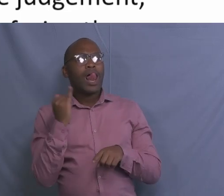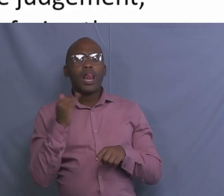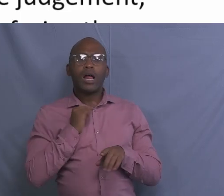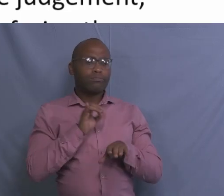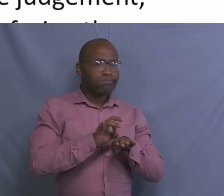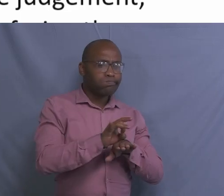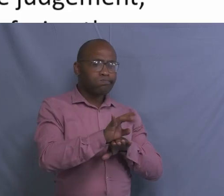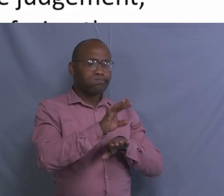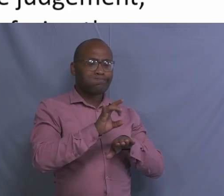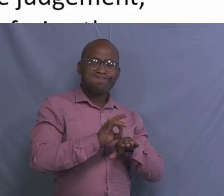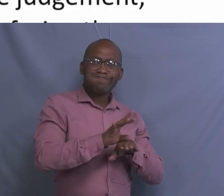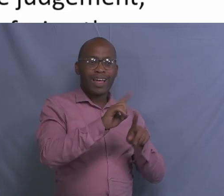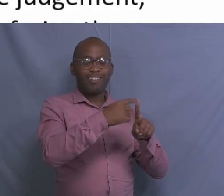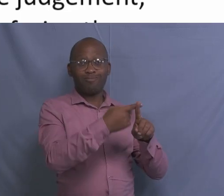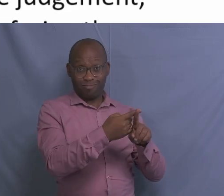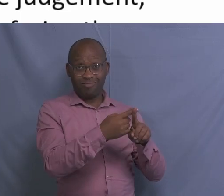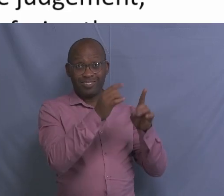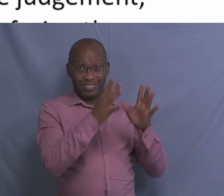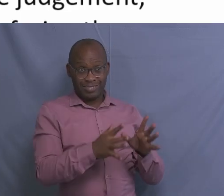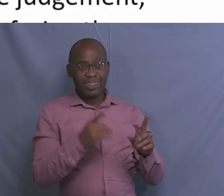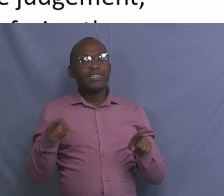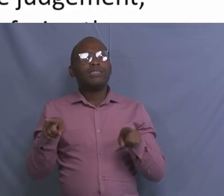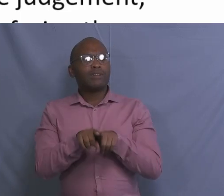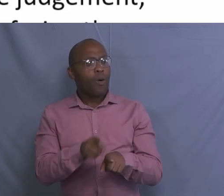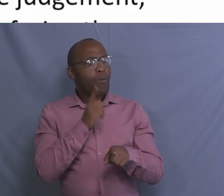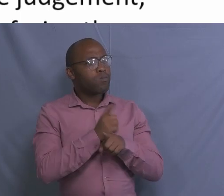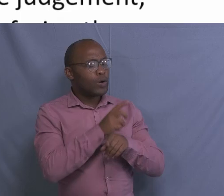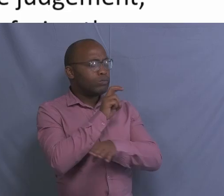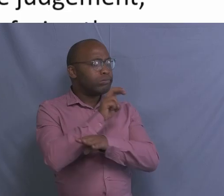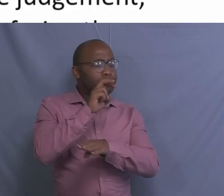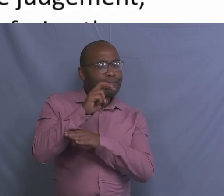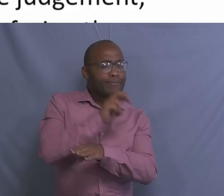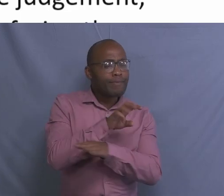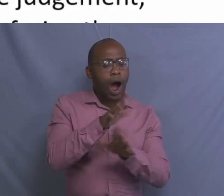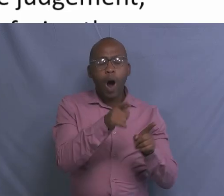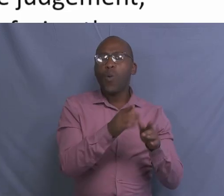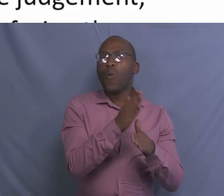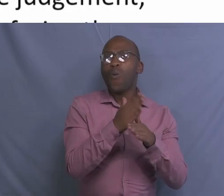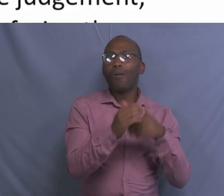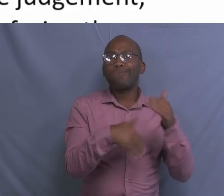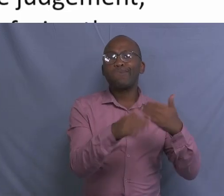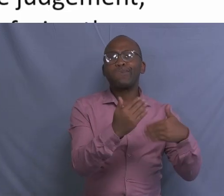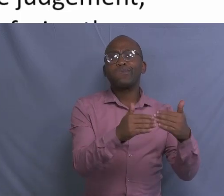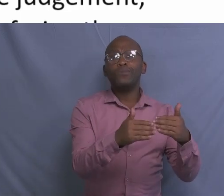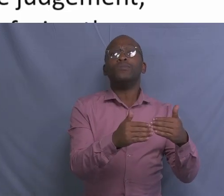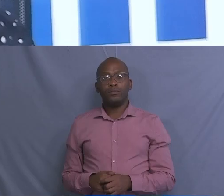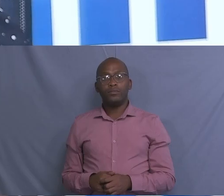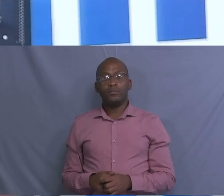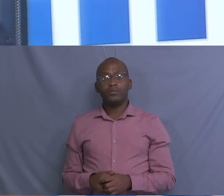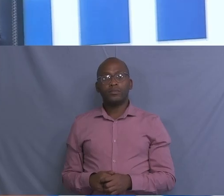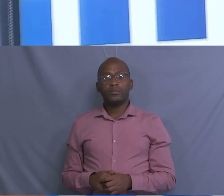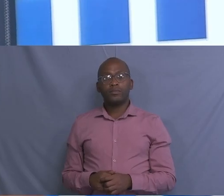the executive directors, and we call them the watchdogs. Okay, so we have to nominate or elect non-executive directors.